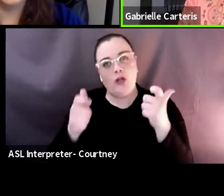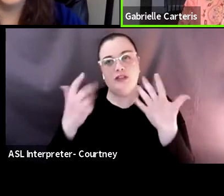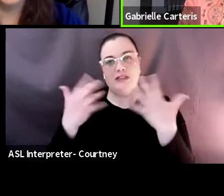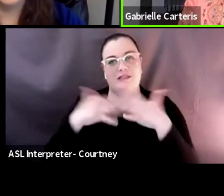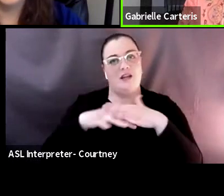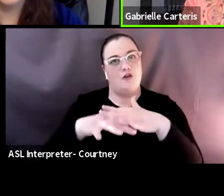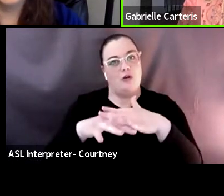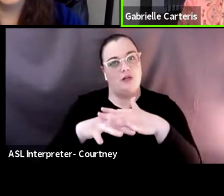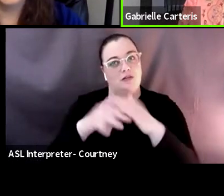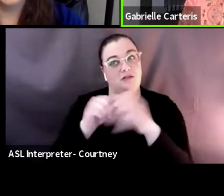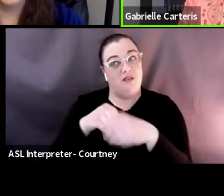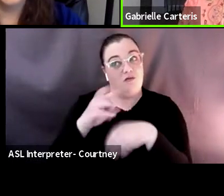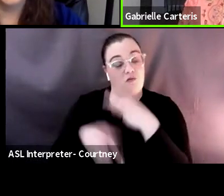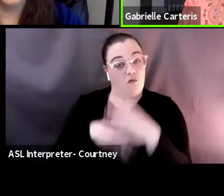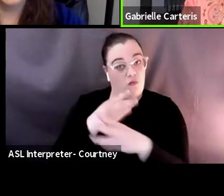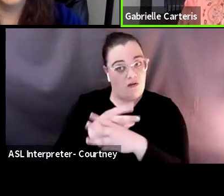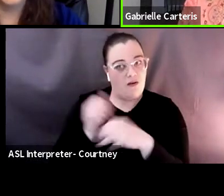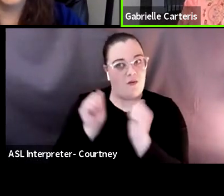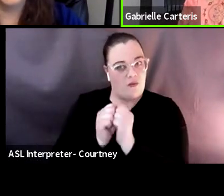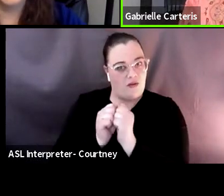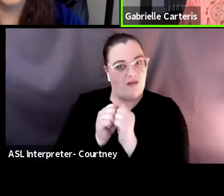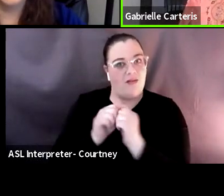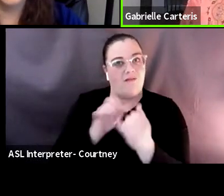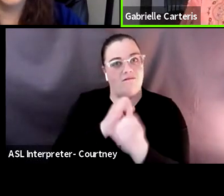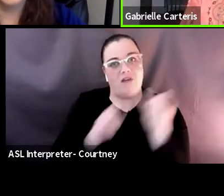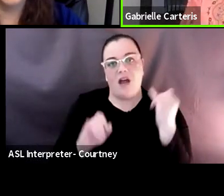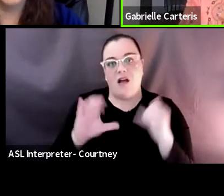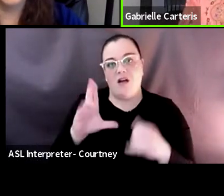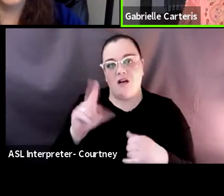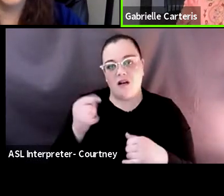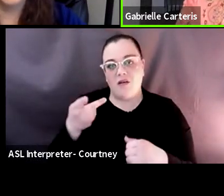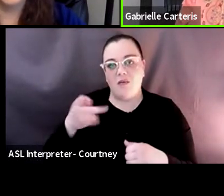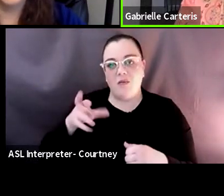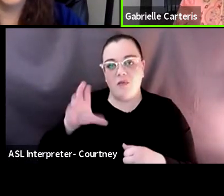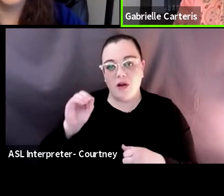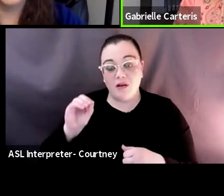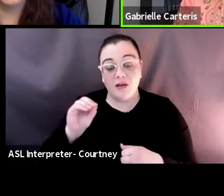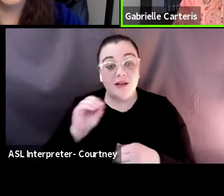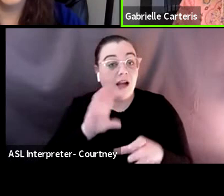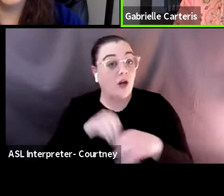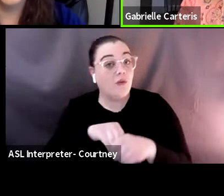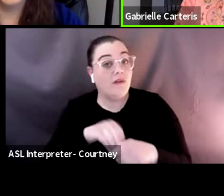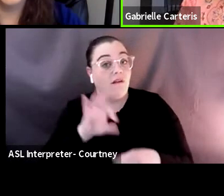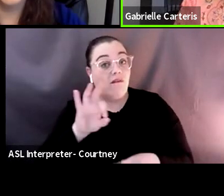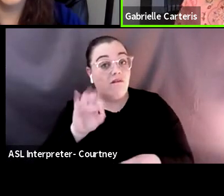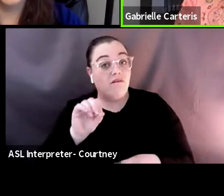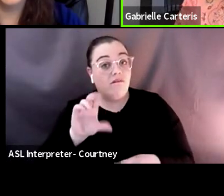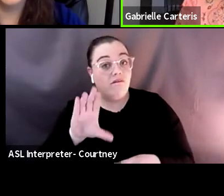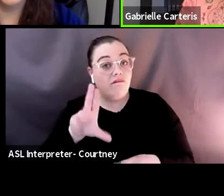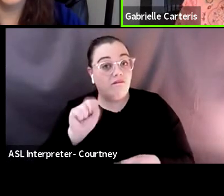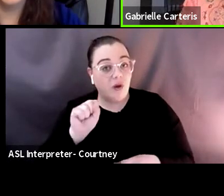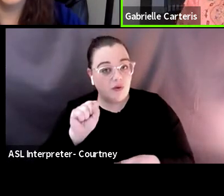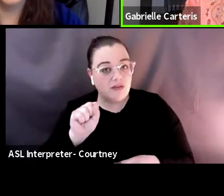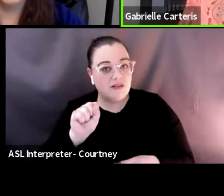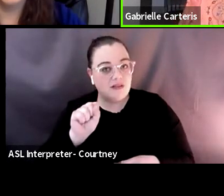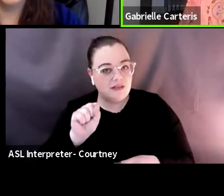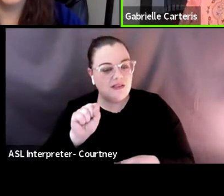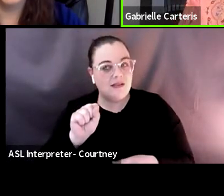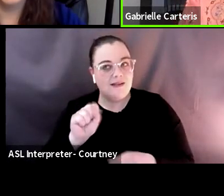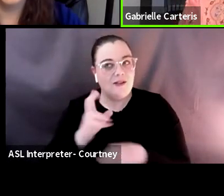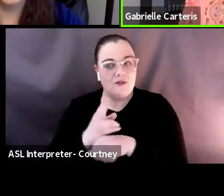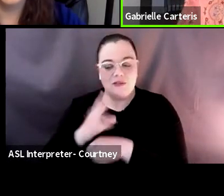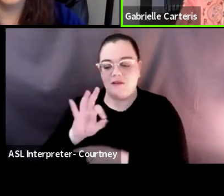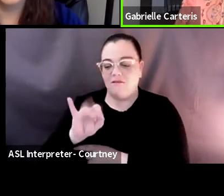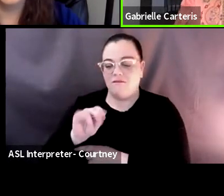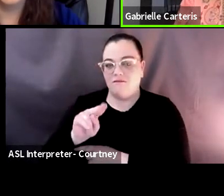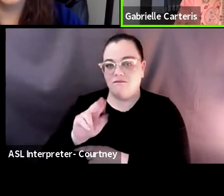world, which is very impressive, including Focus, the world's first studio feature edited with Final Cut Pro X. His current